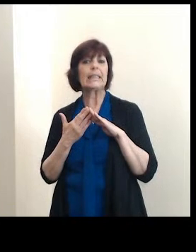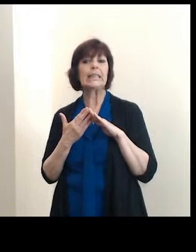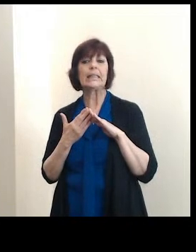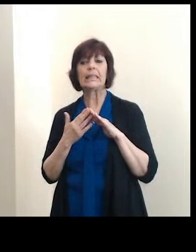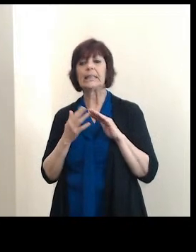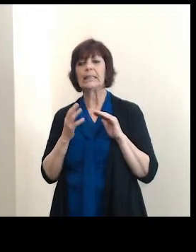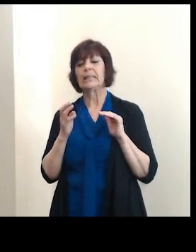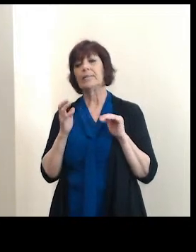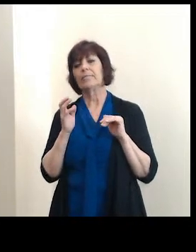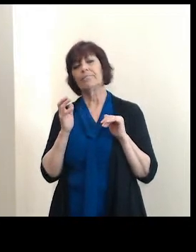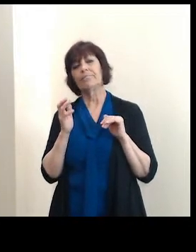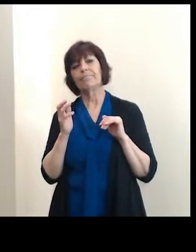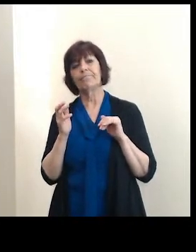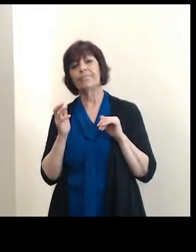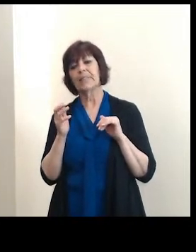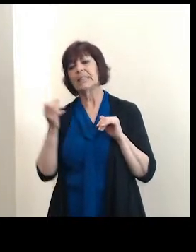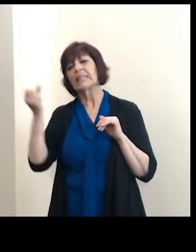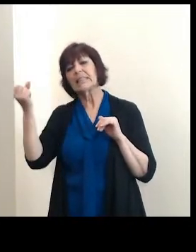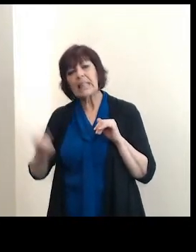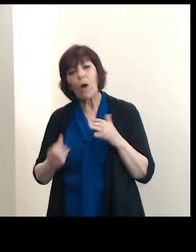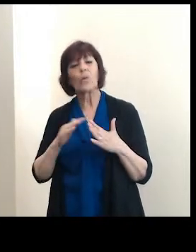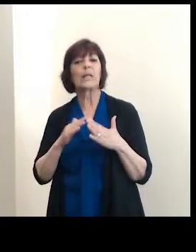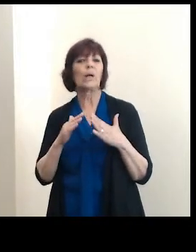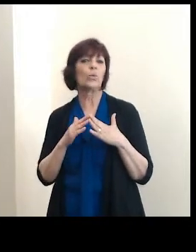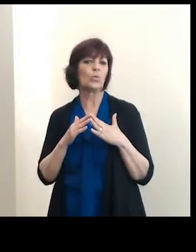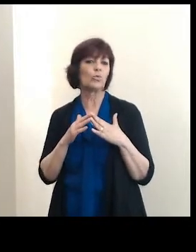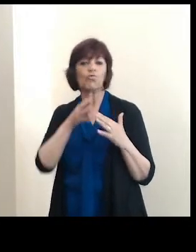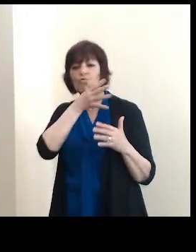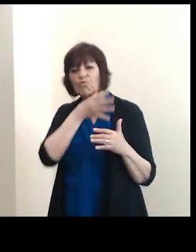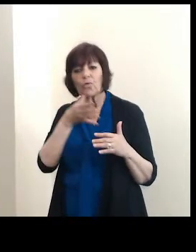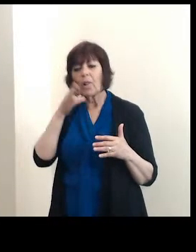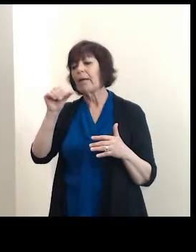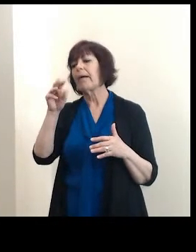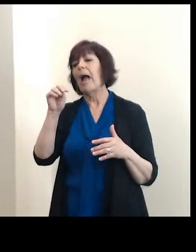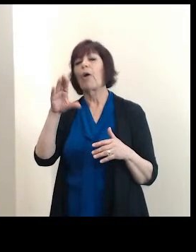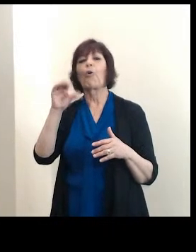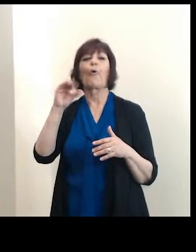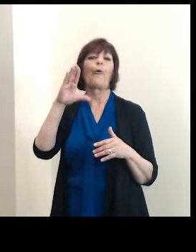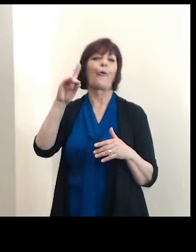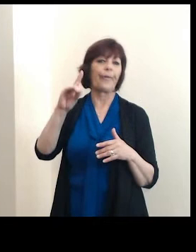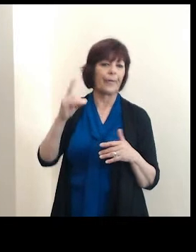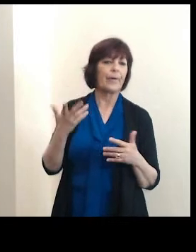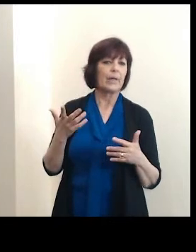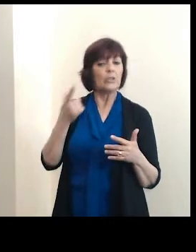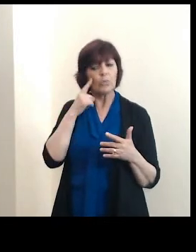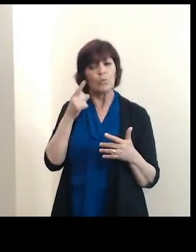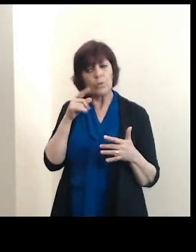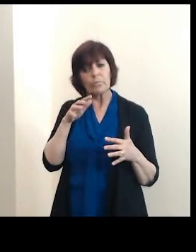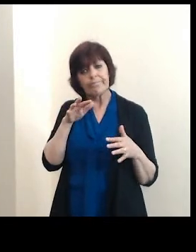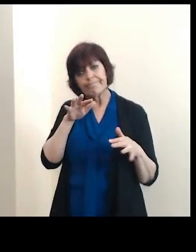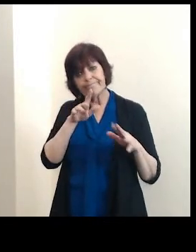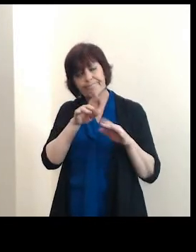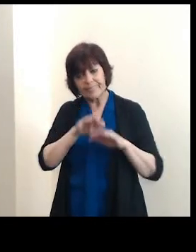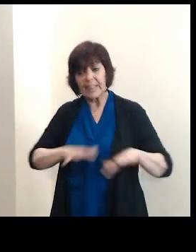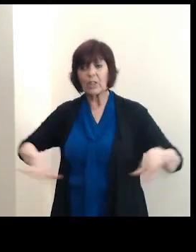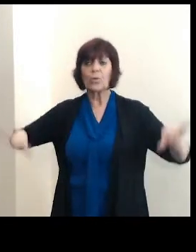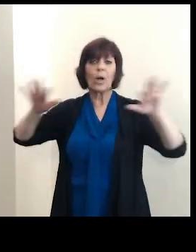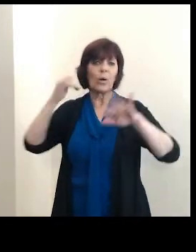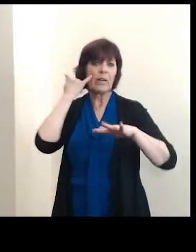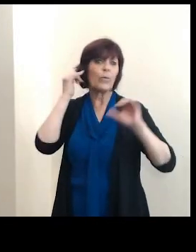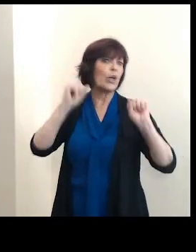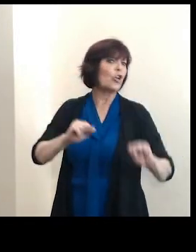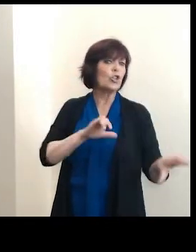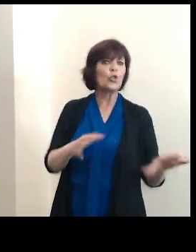eastern suburbs and south towns in the rural areas like Concord. So we are getting around, and if we could do more, we would do more,